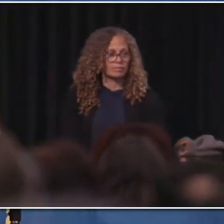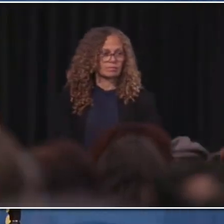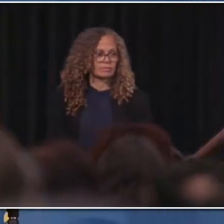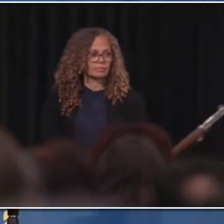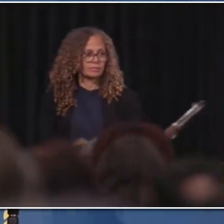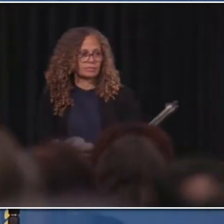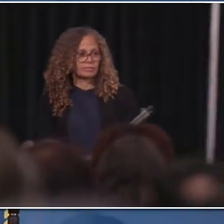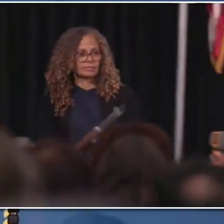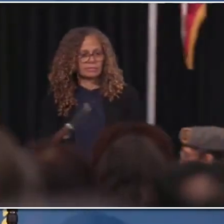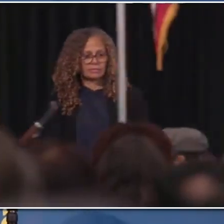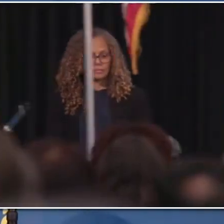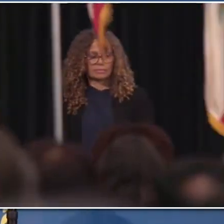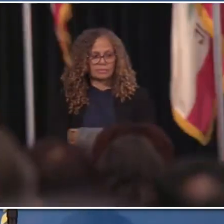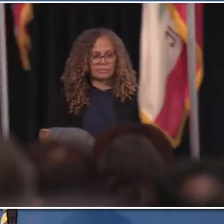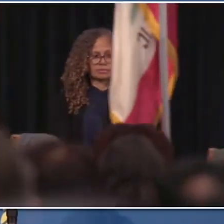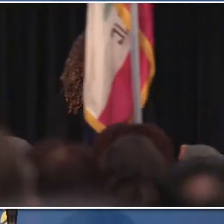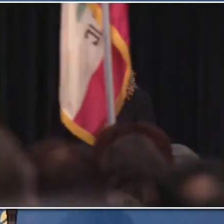left,